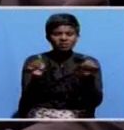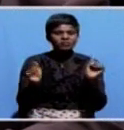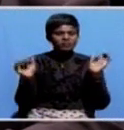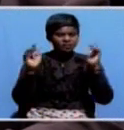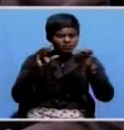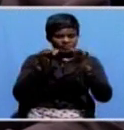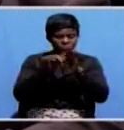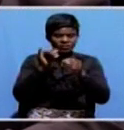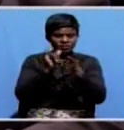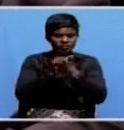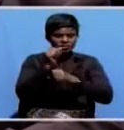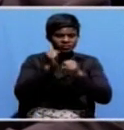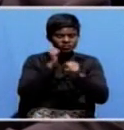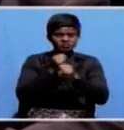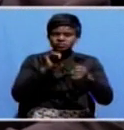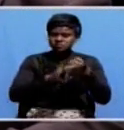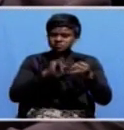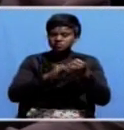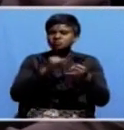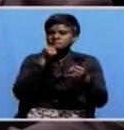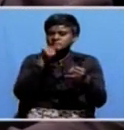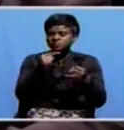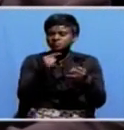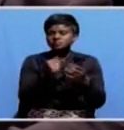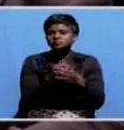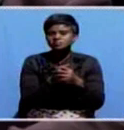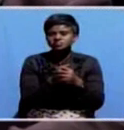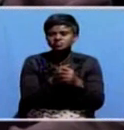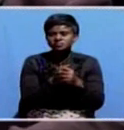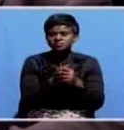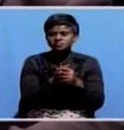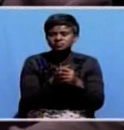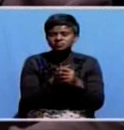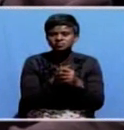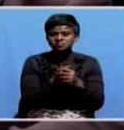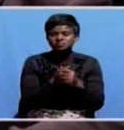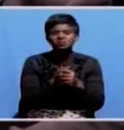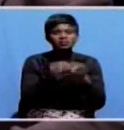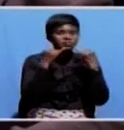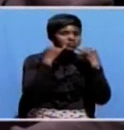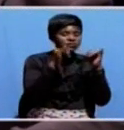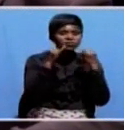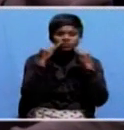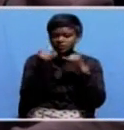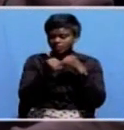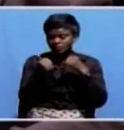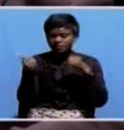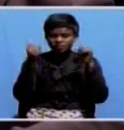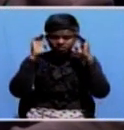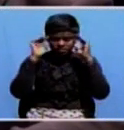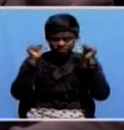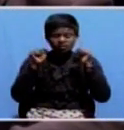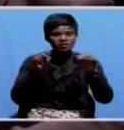in that year, September, he said goodbye to his fellow presidents. And the people